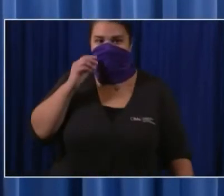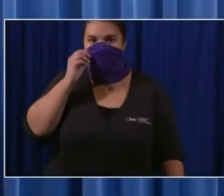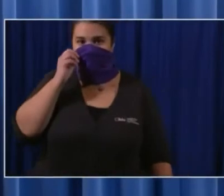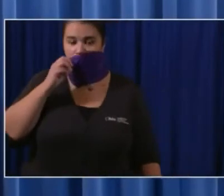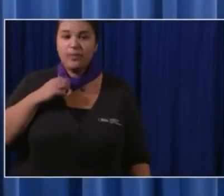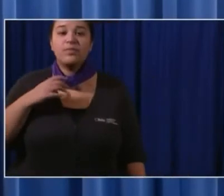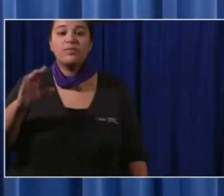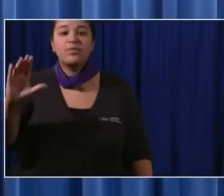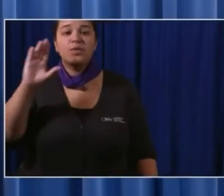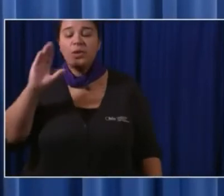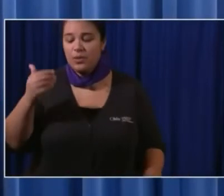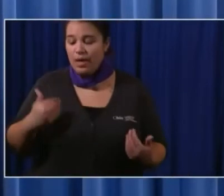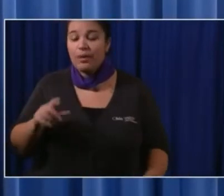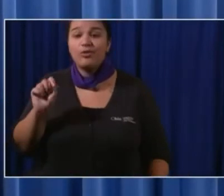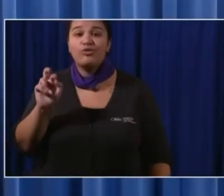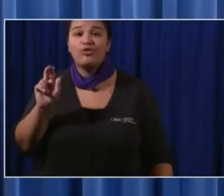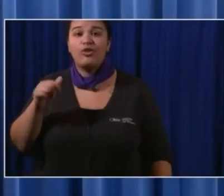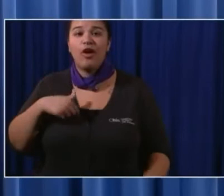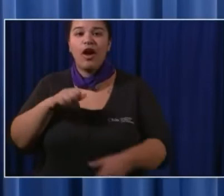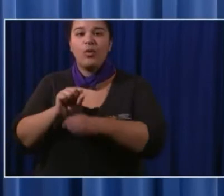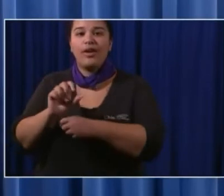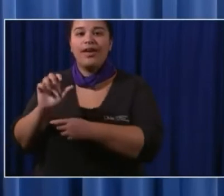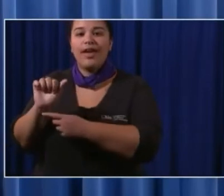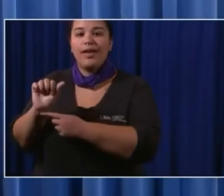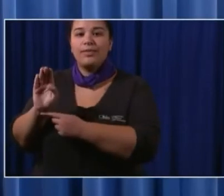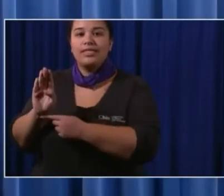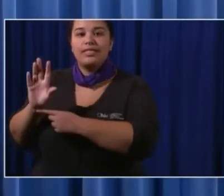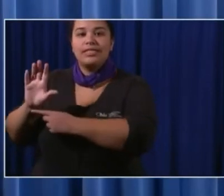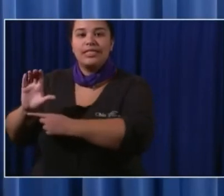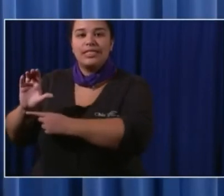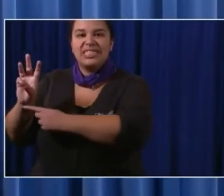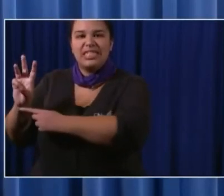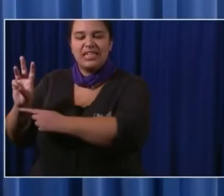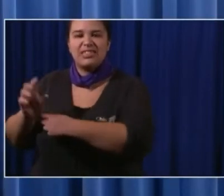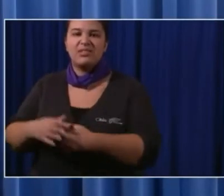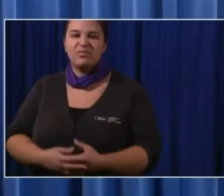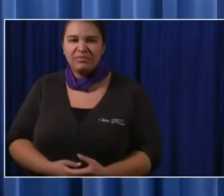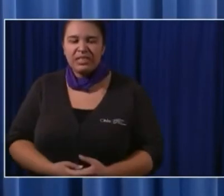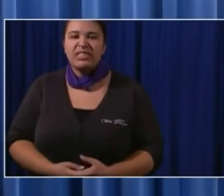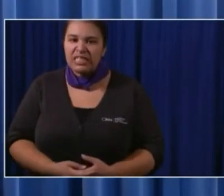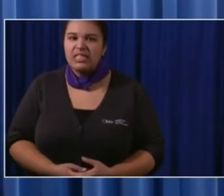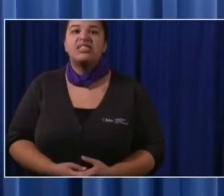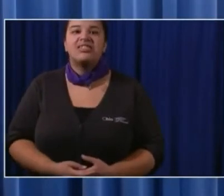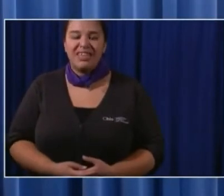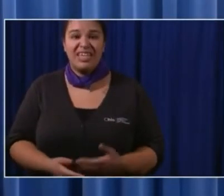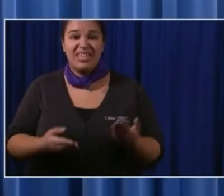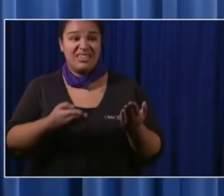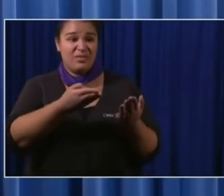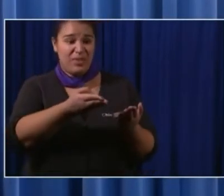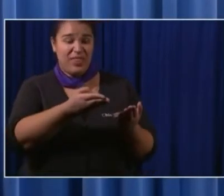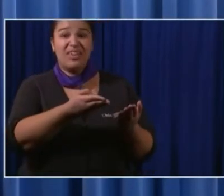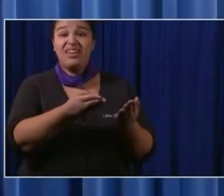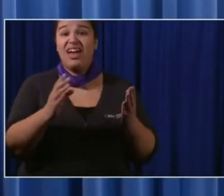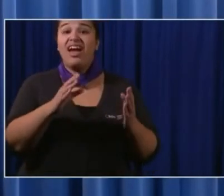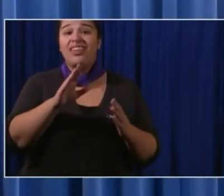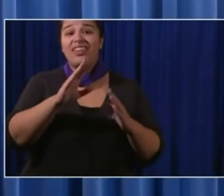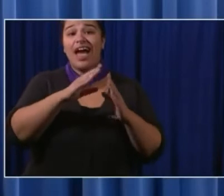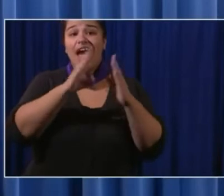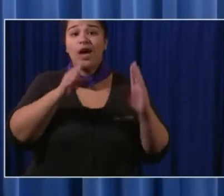Hello, Governor. Tara Morgan with ABC6. How do you restore the public's trust after something like this, with a case like this